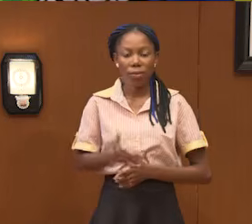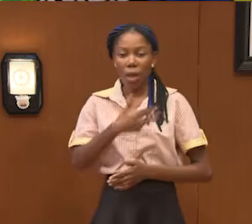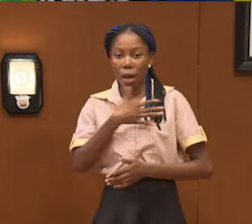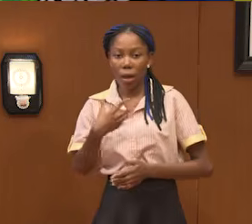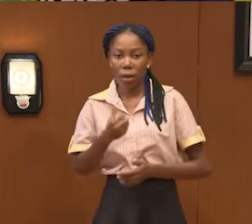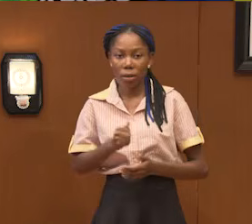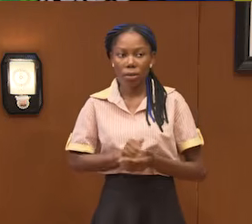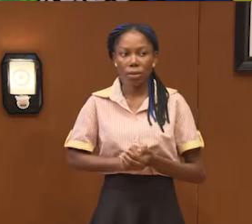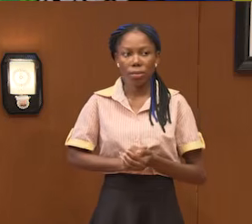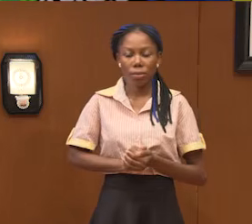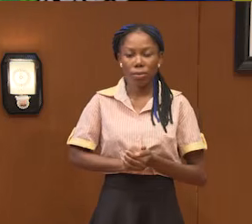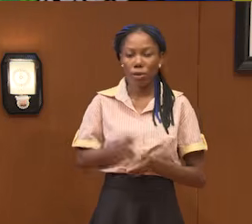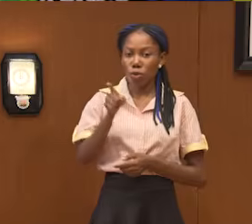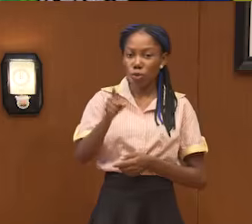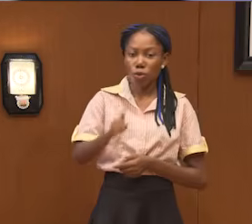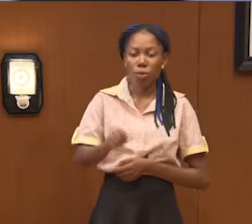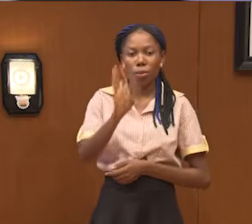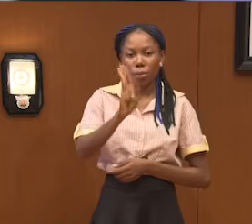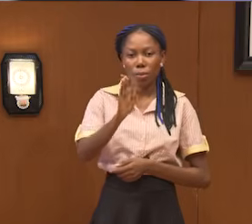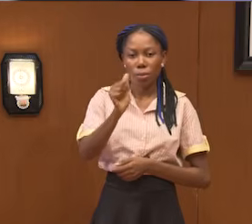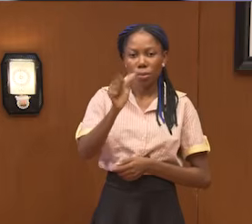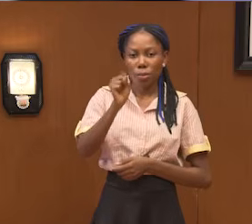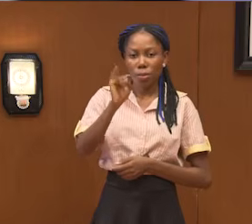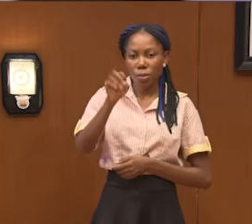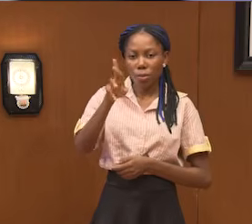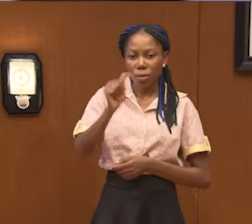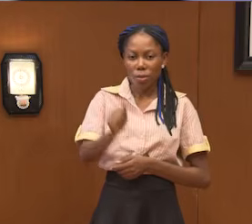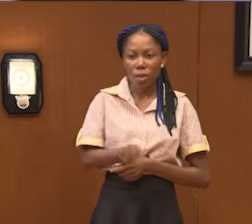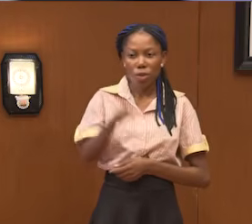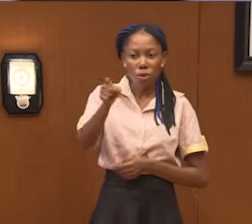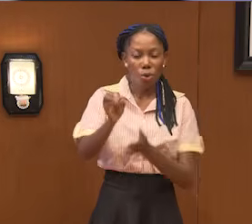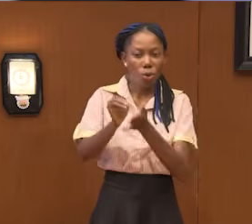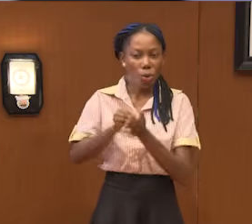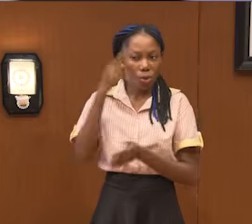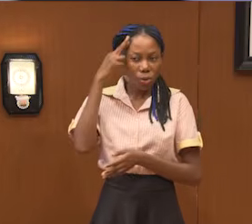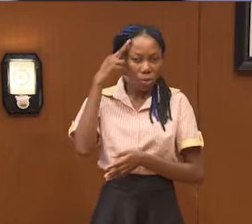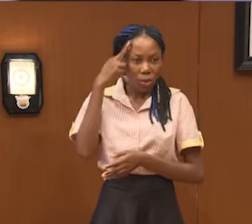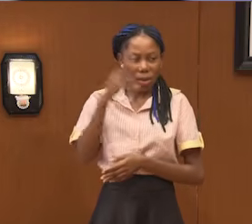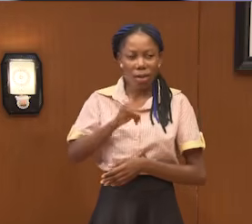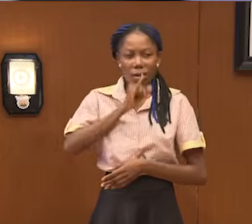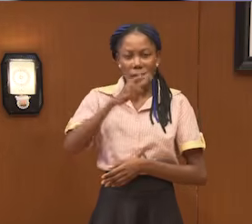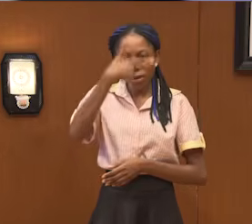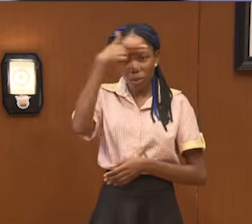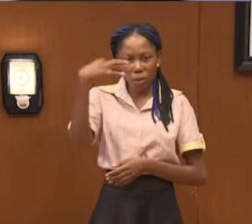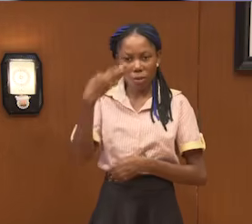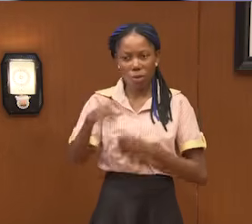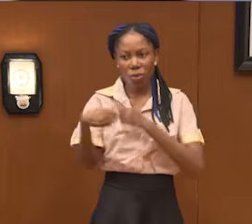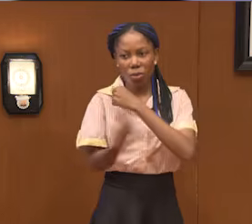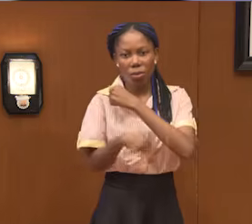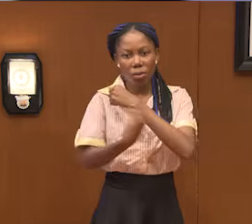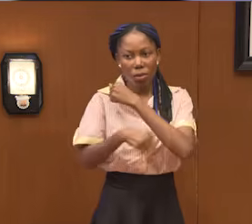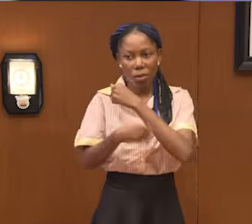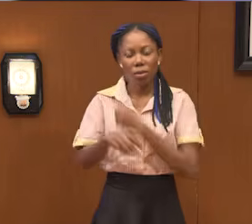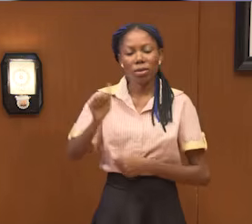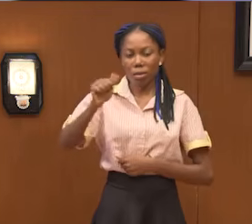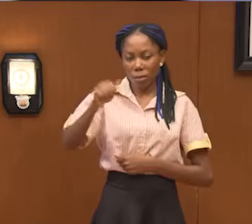And Basirat, your main reason is just because of is because of the domestic violence.